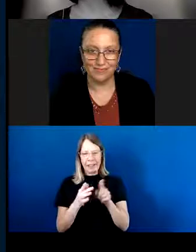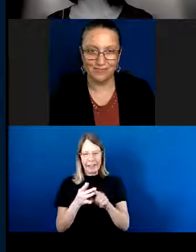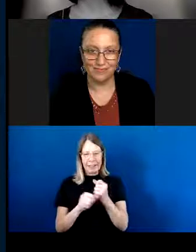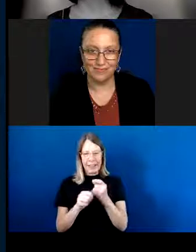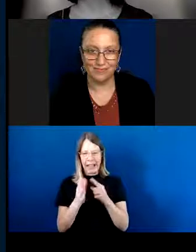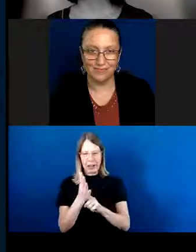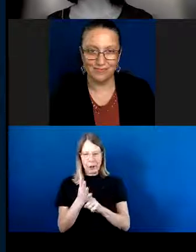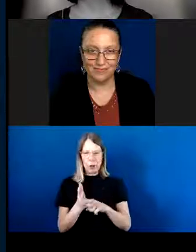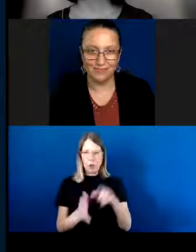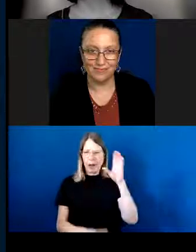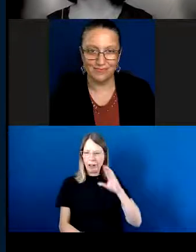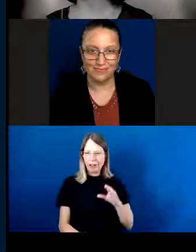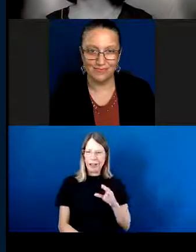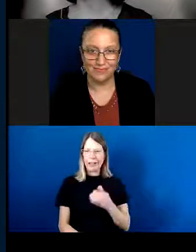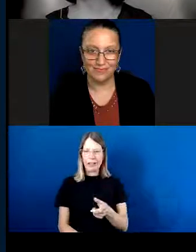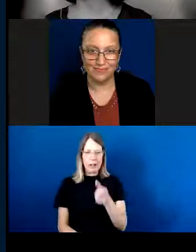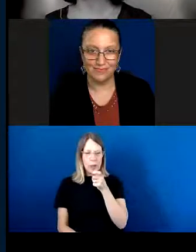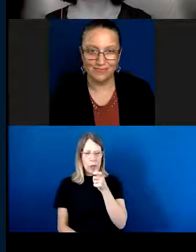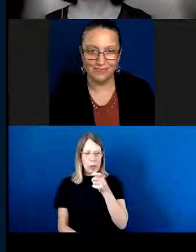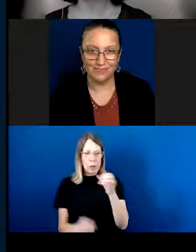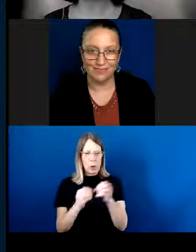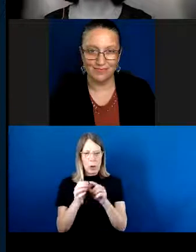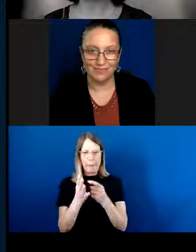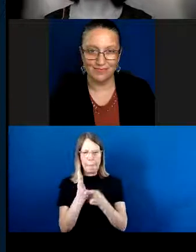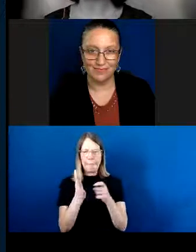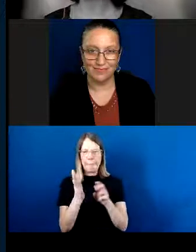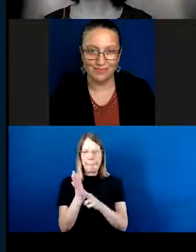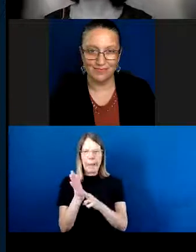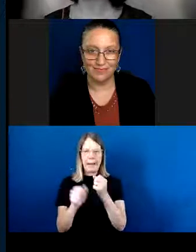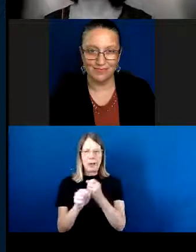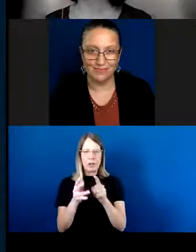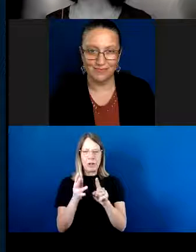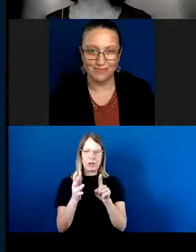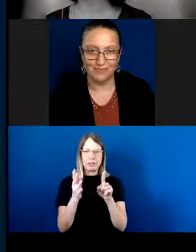can see has been incorporated into the mural, means make or do in Gadigal language.